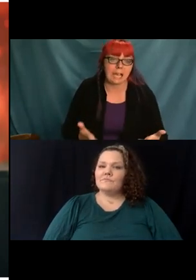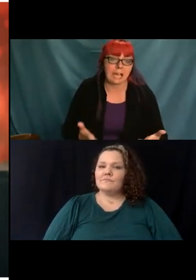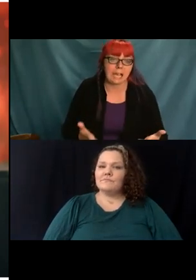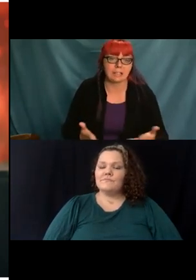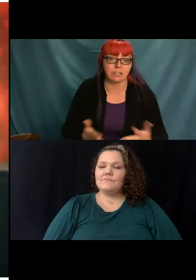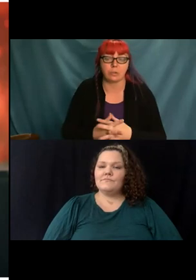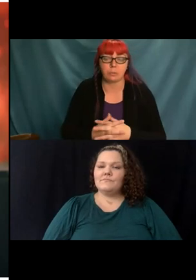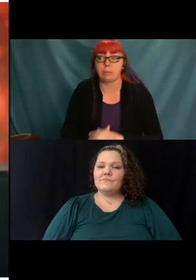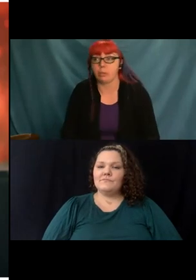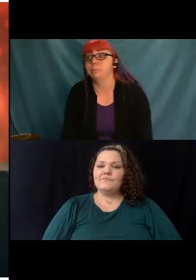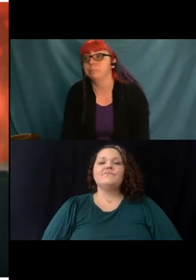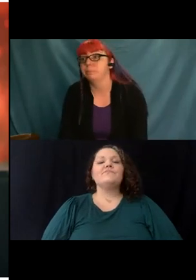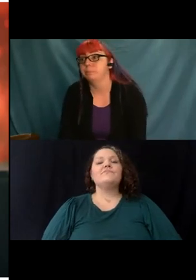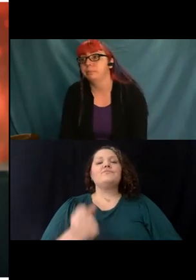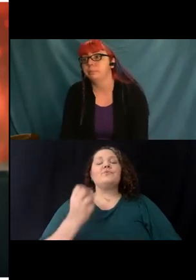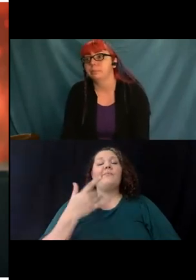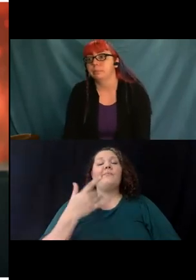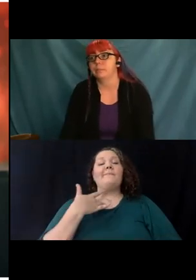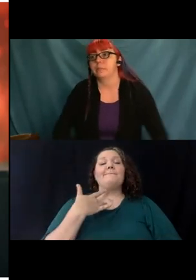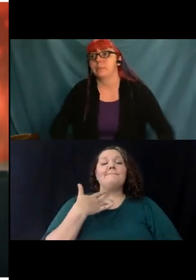complete access to those people.